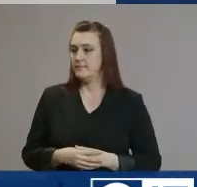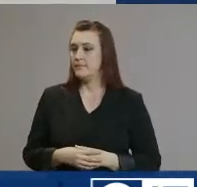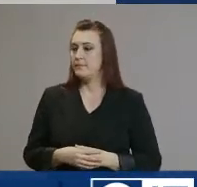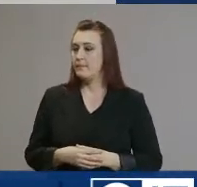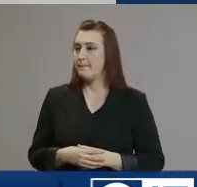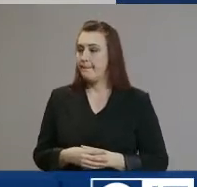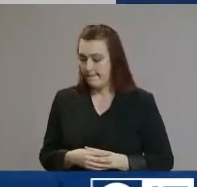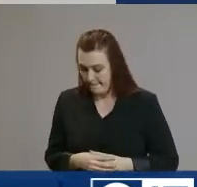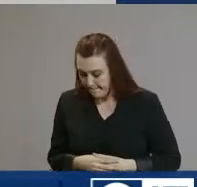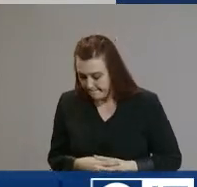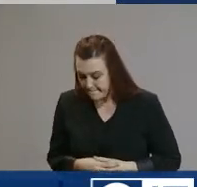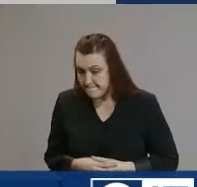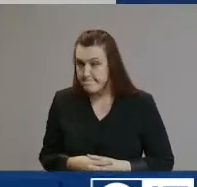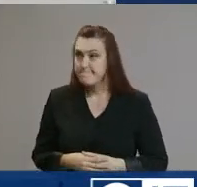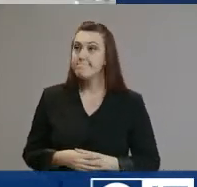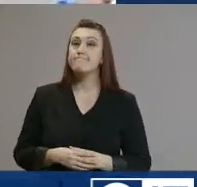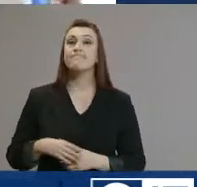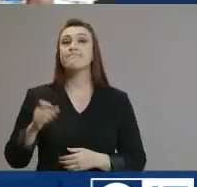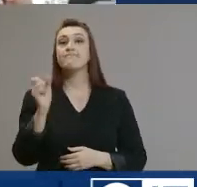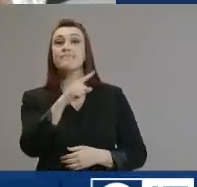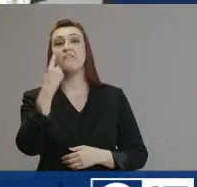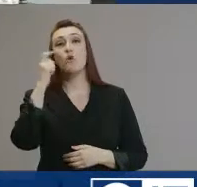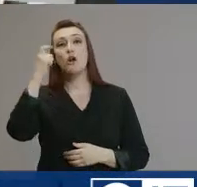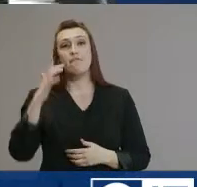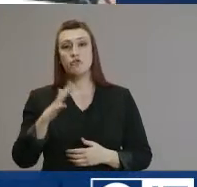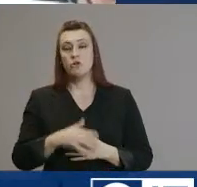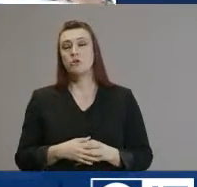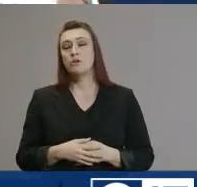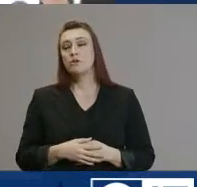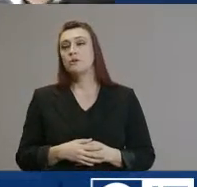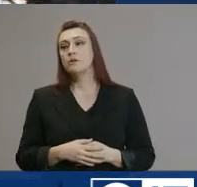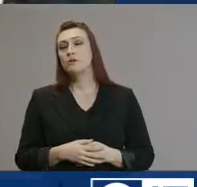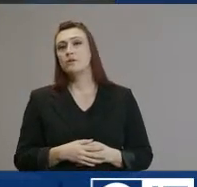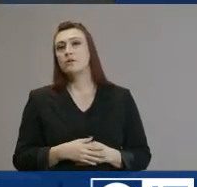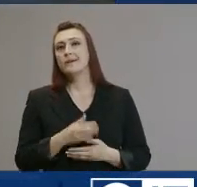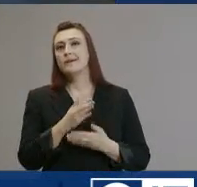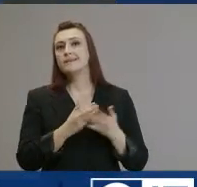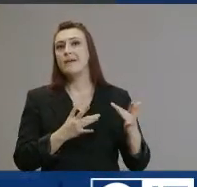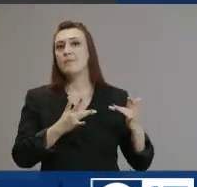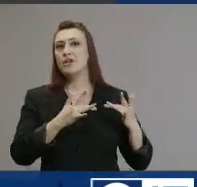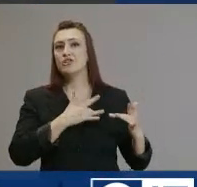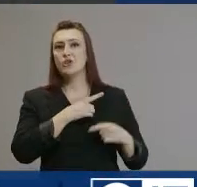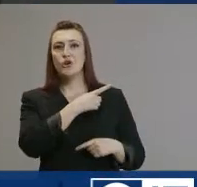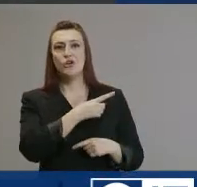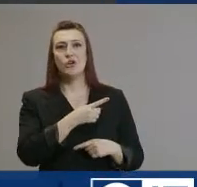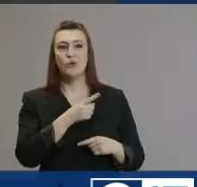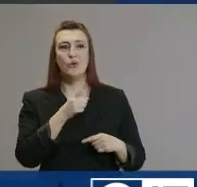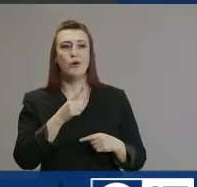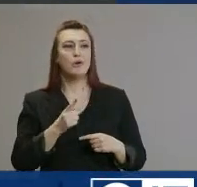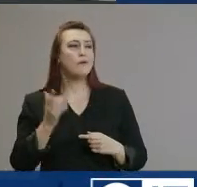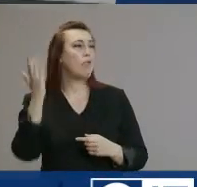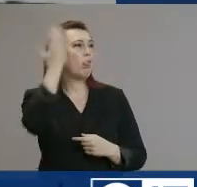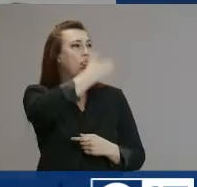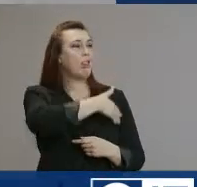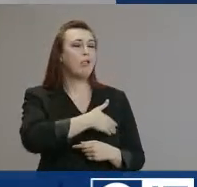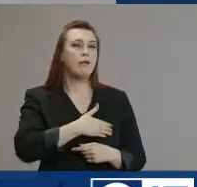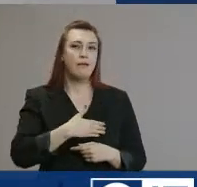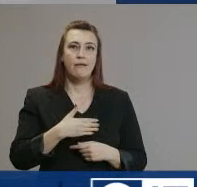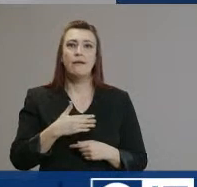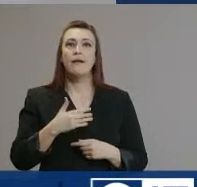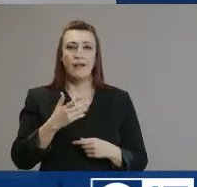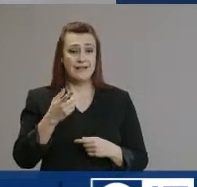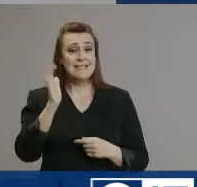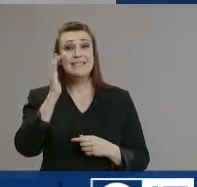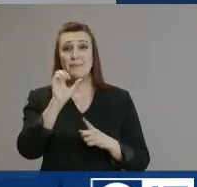Governor, for you, there's concern that you're tone deaf to the spike in cases as national health experts across the